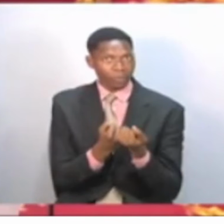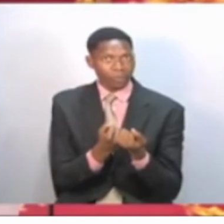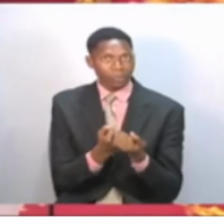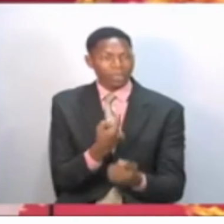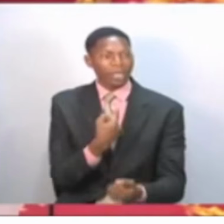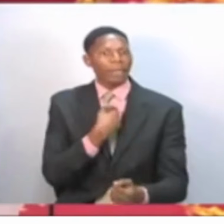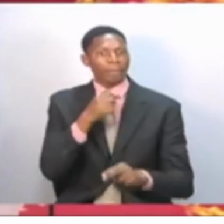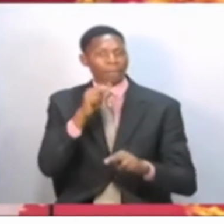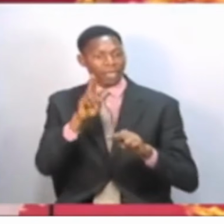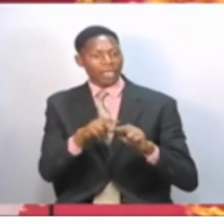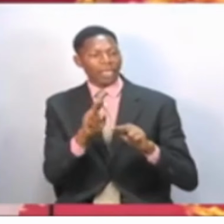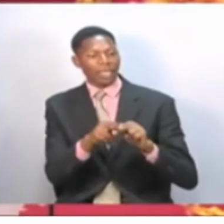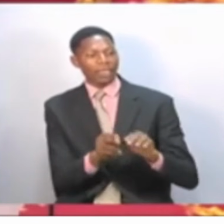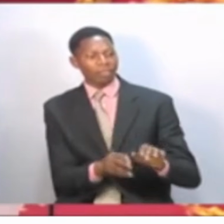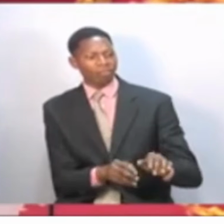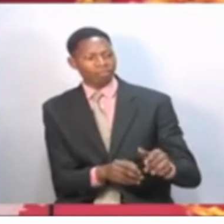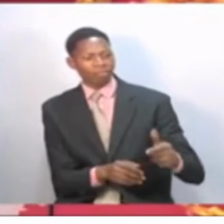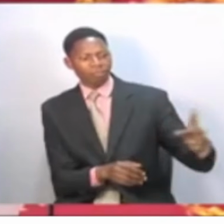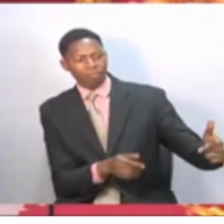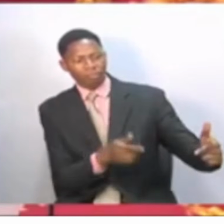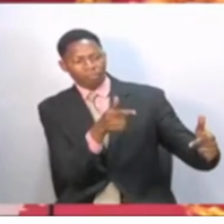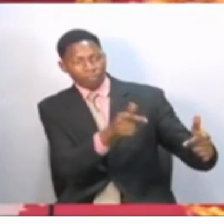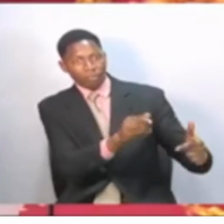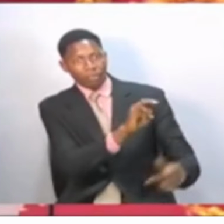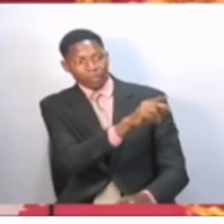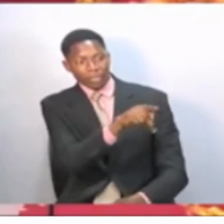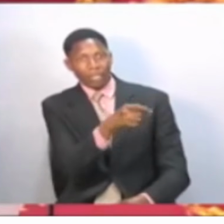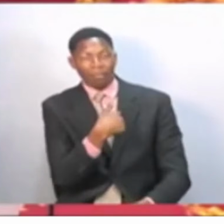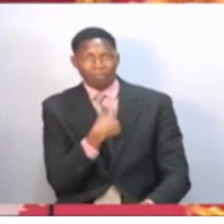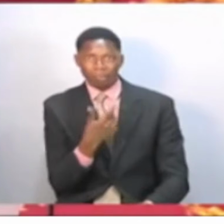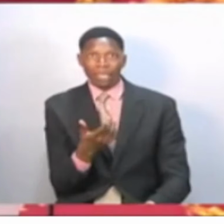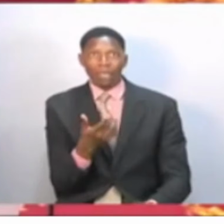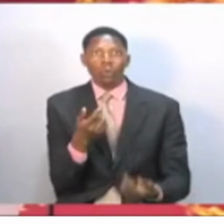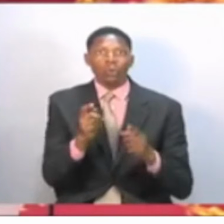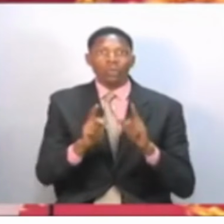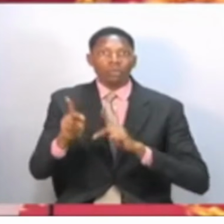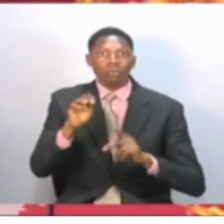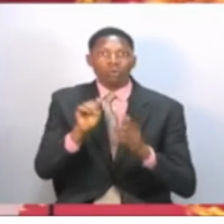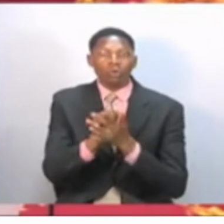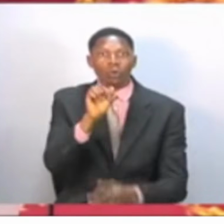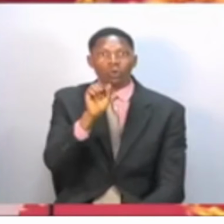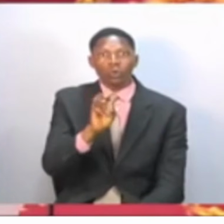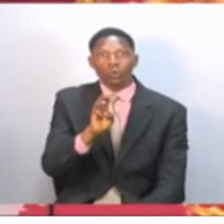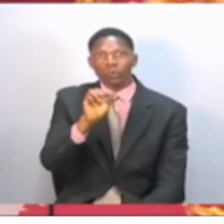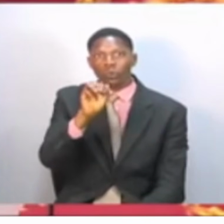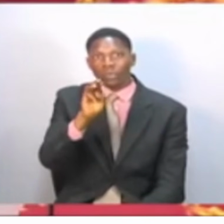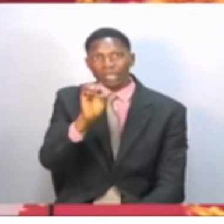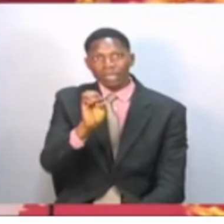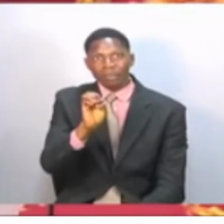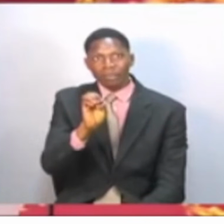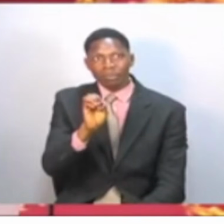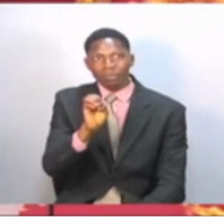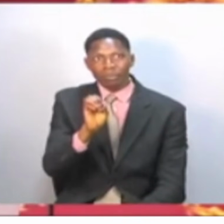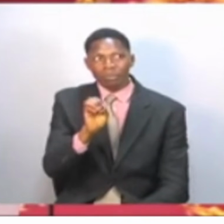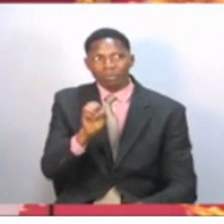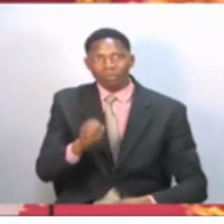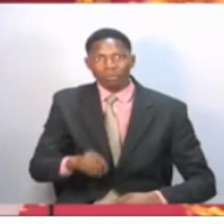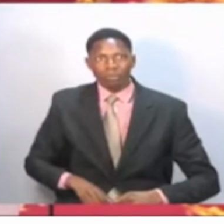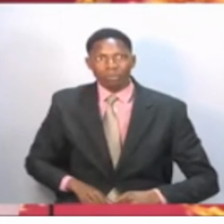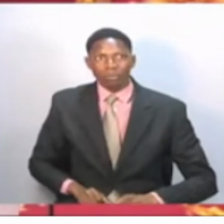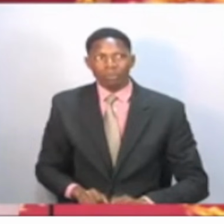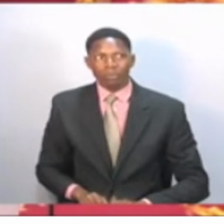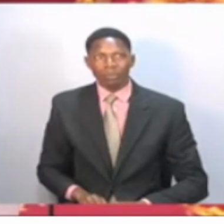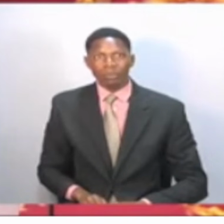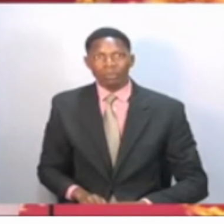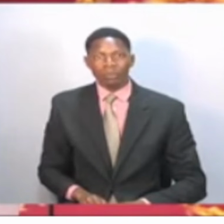side of the House not too long ago when the people of Swami were demonstrating against the respected former leader, Honorable Chairman Sabonsu.